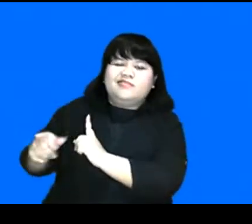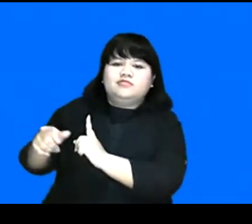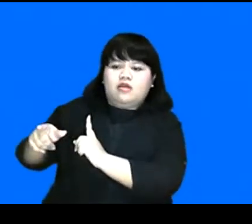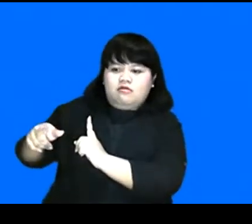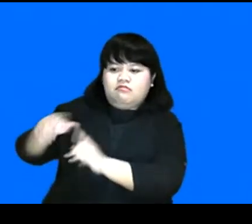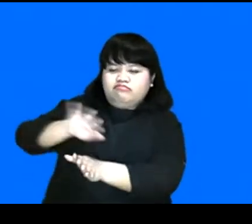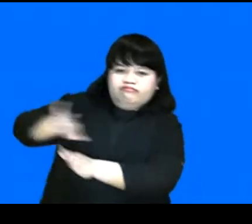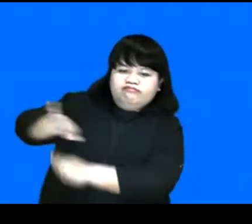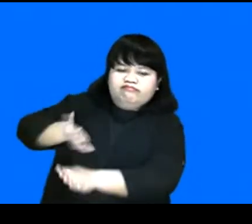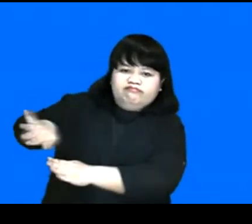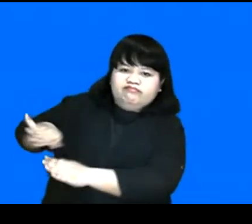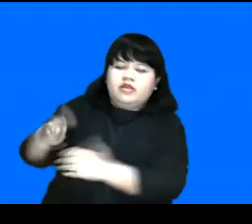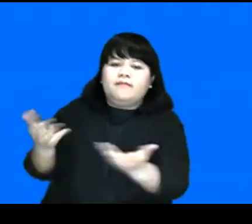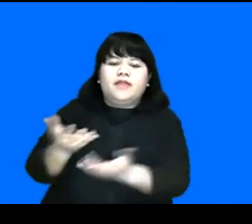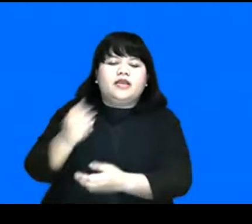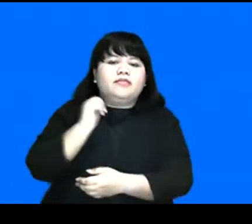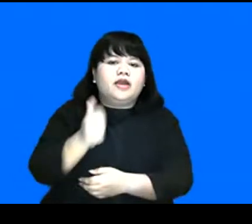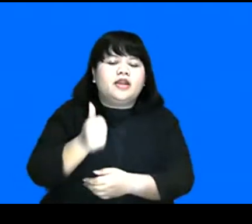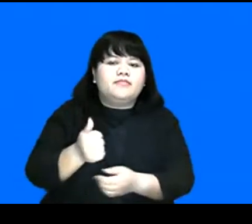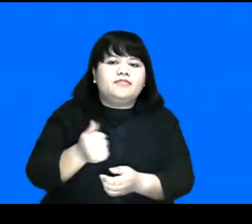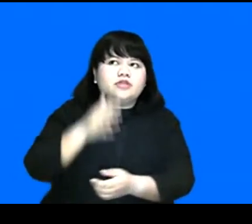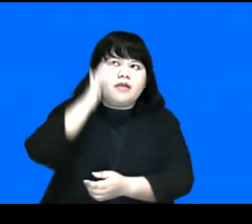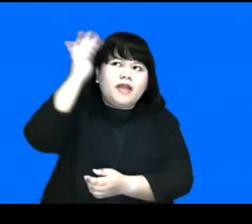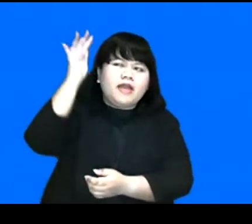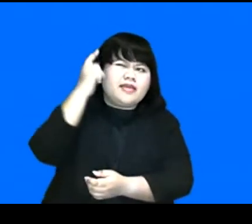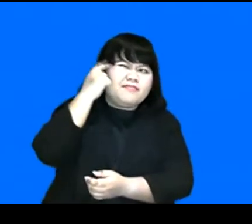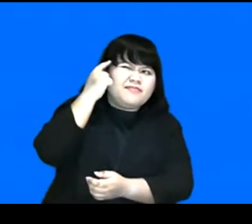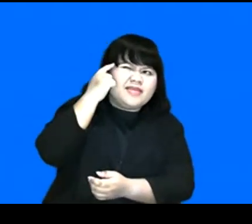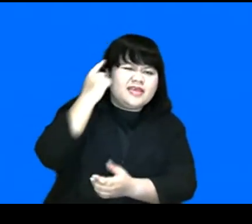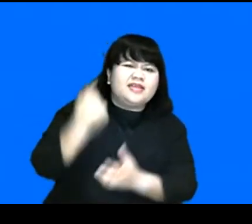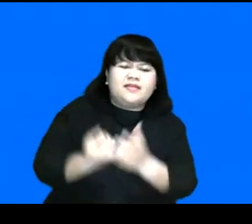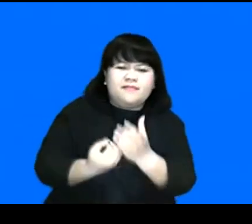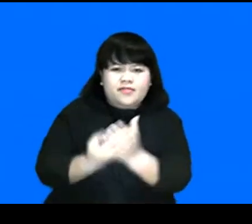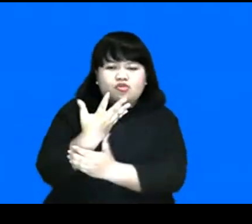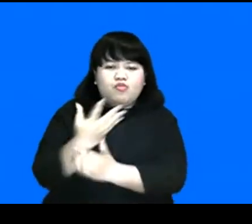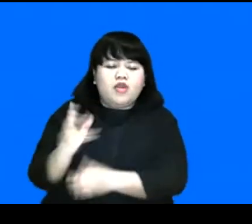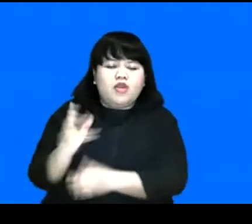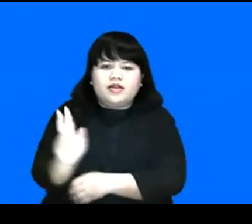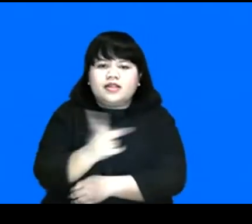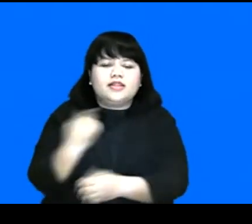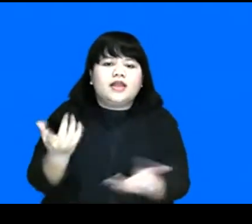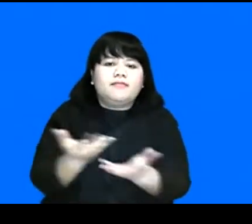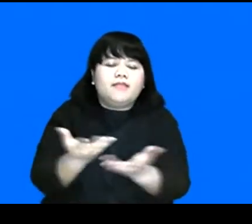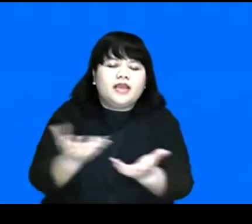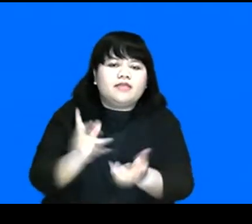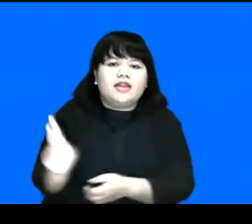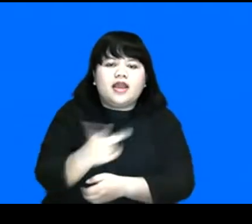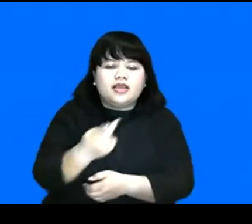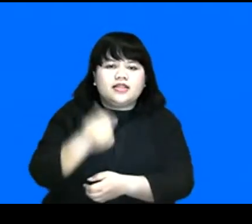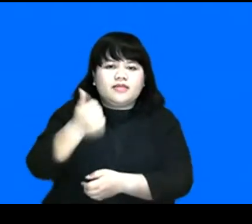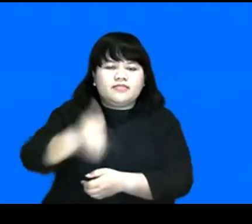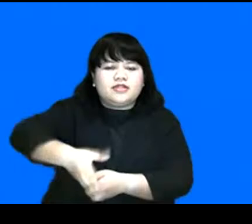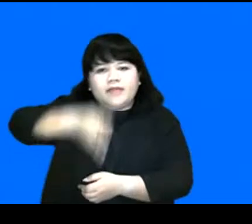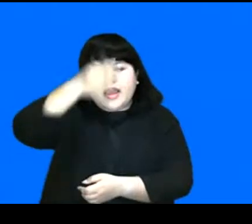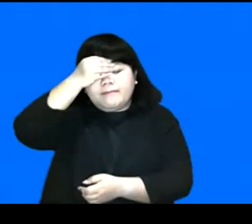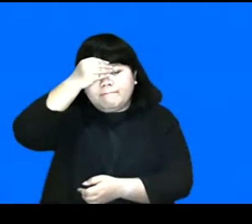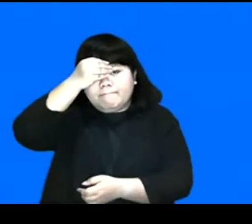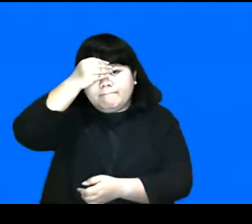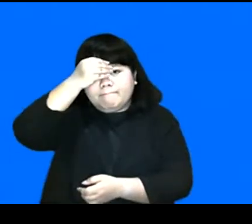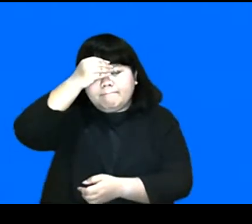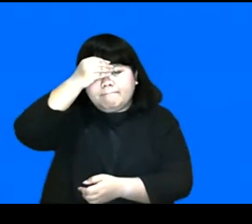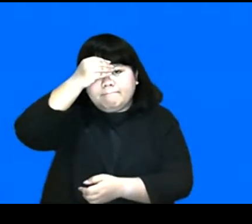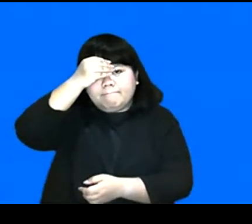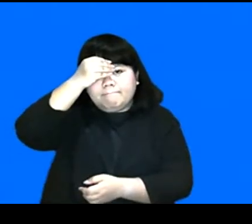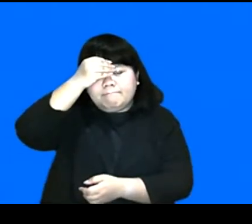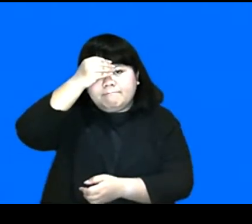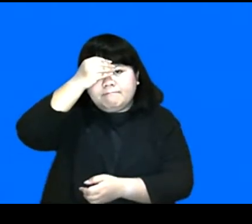our own roles? And how do we understand and make it understandable to other women that